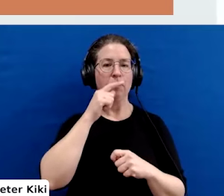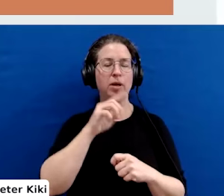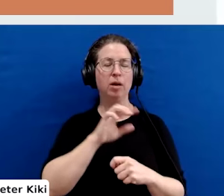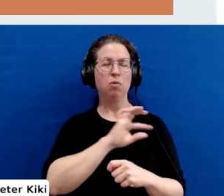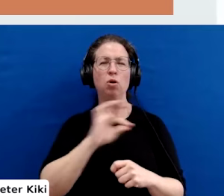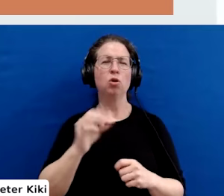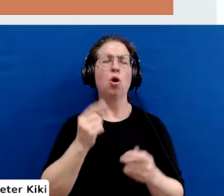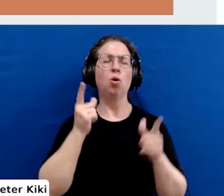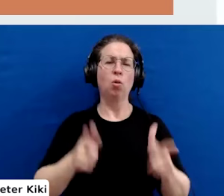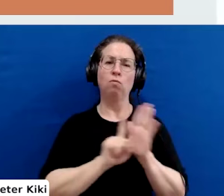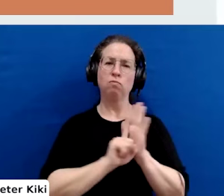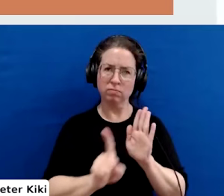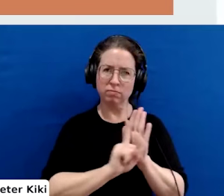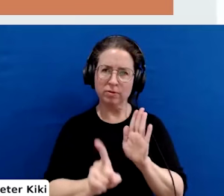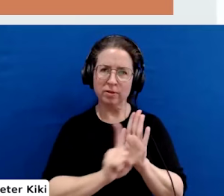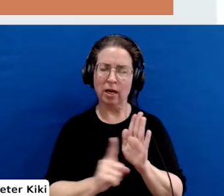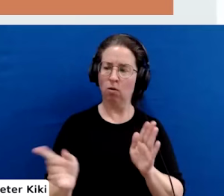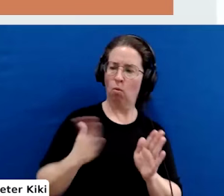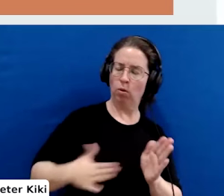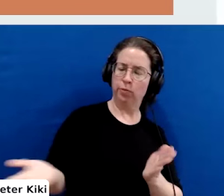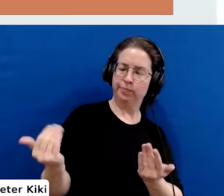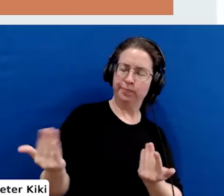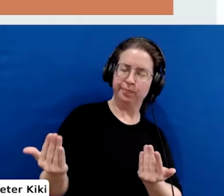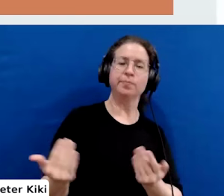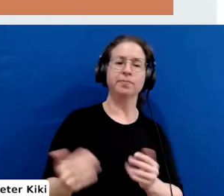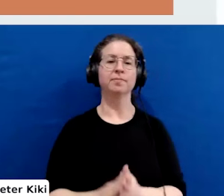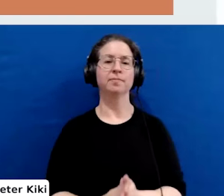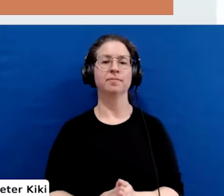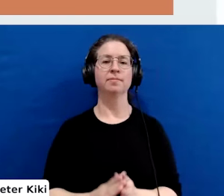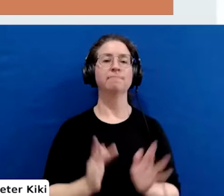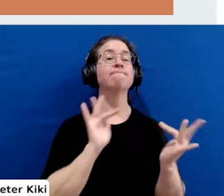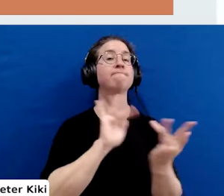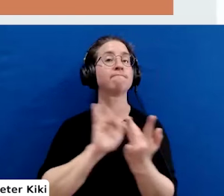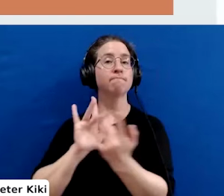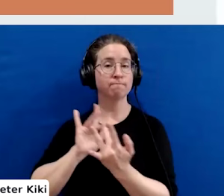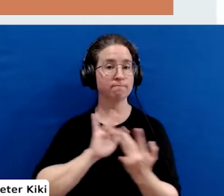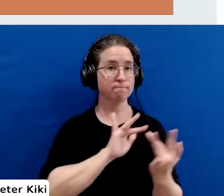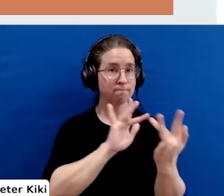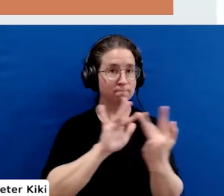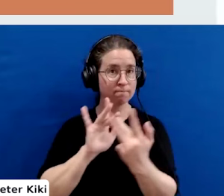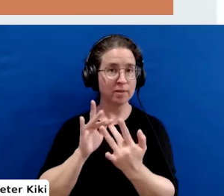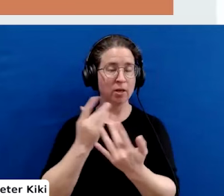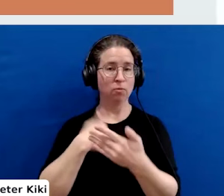career pathways. Elevate scholars have strong networks within the STEM ecosystem